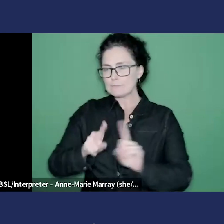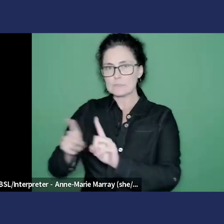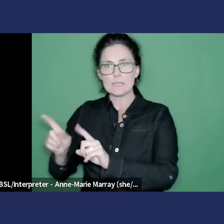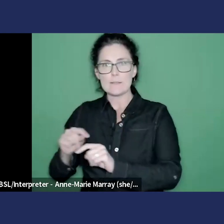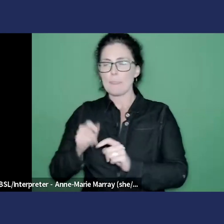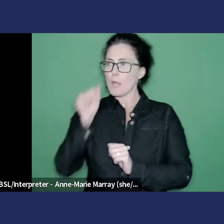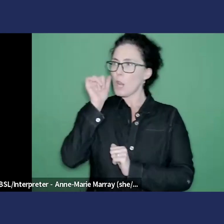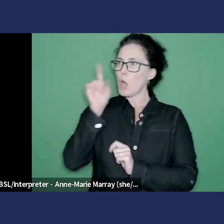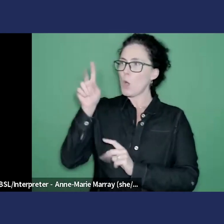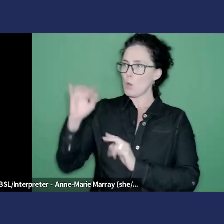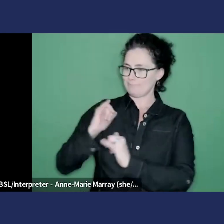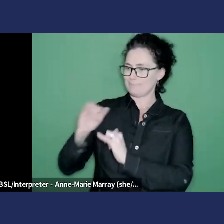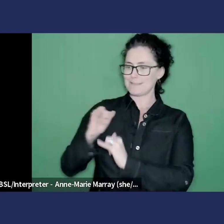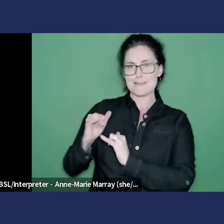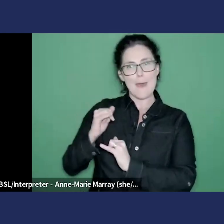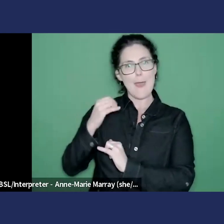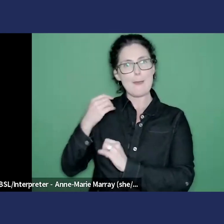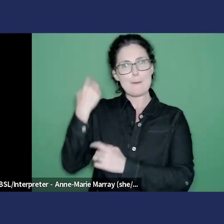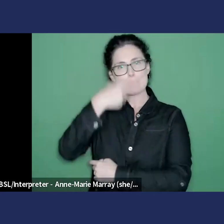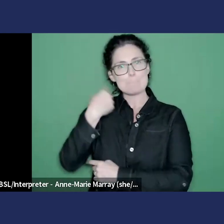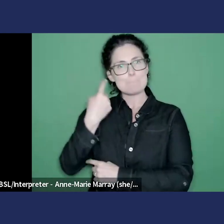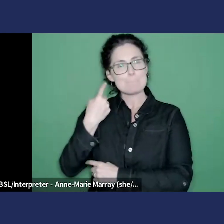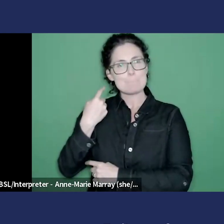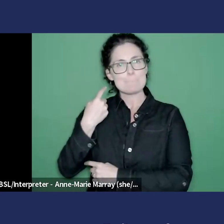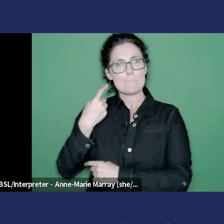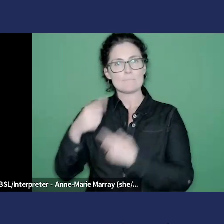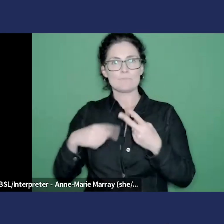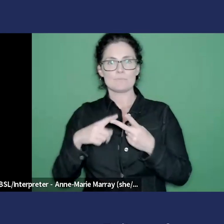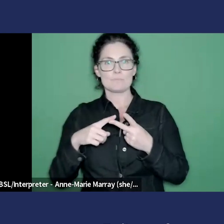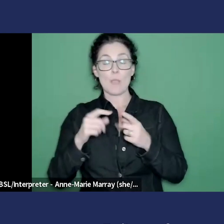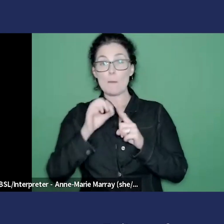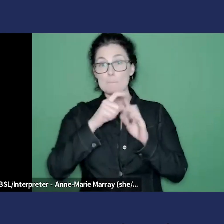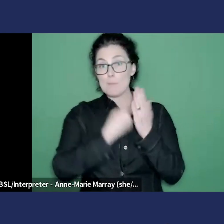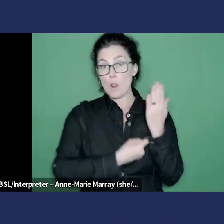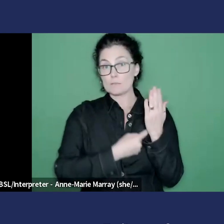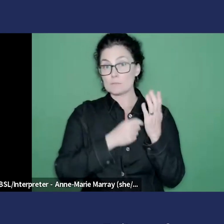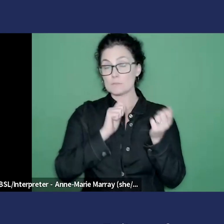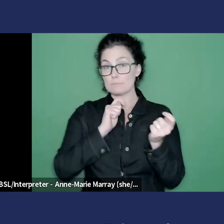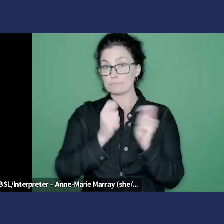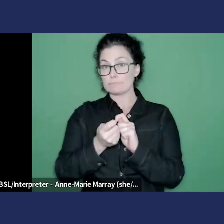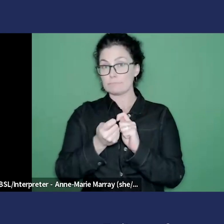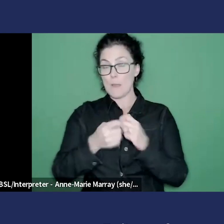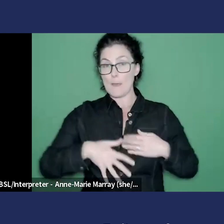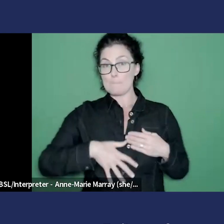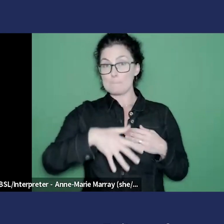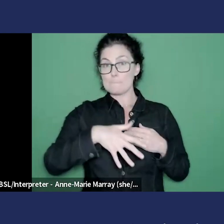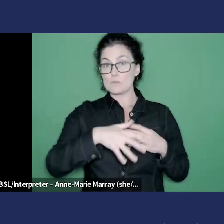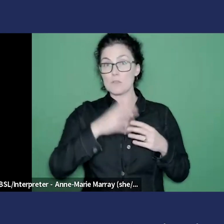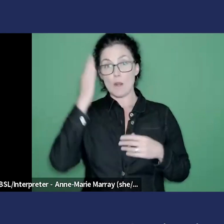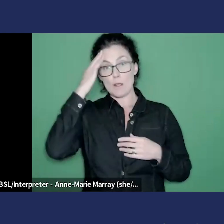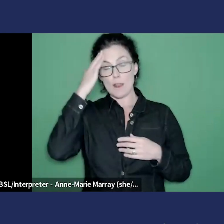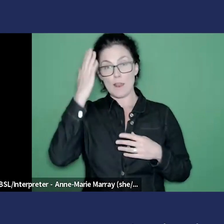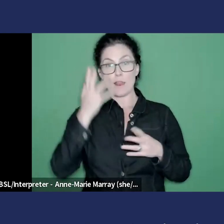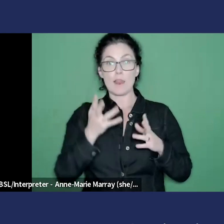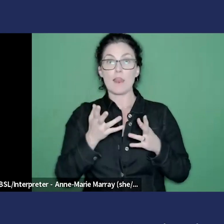through. Training to reduce bias is very important. Policy reform, so addressing maternal mortality disparities at